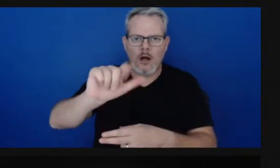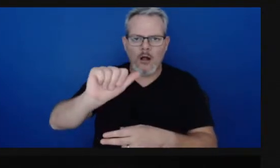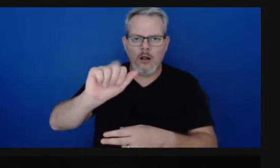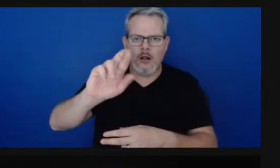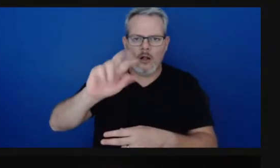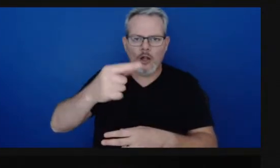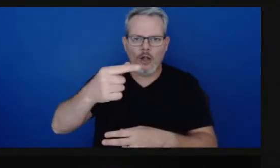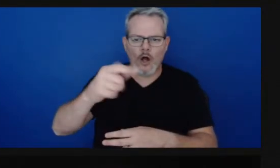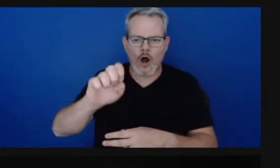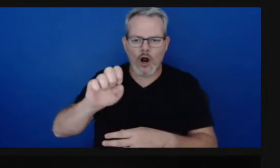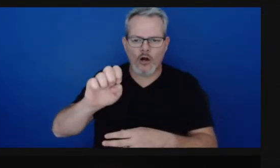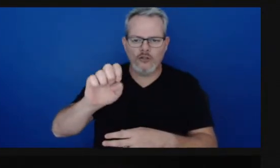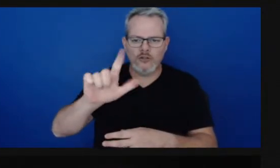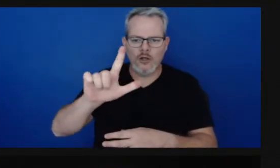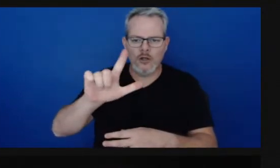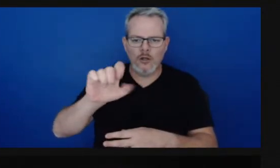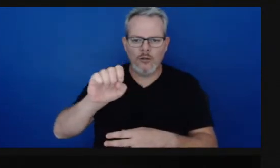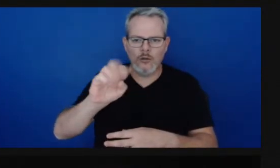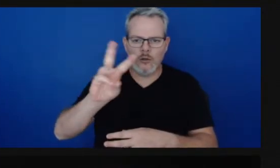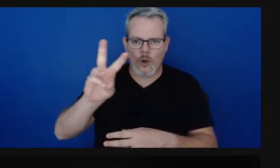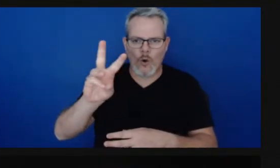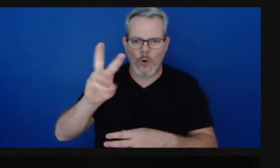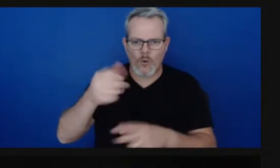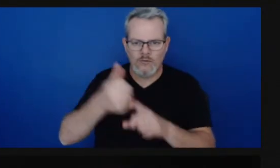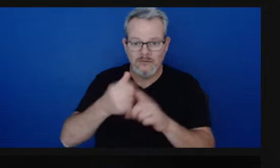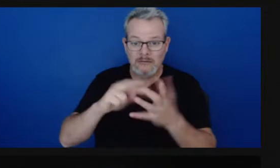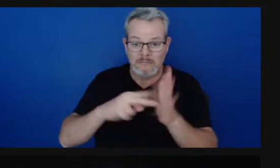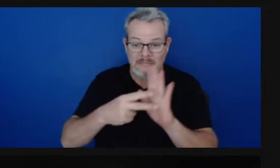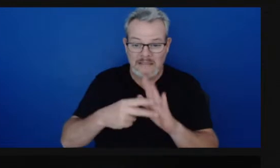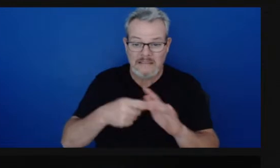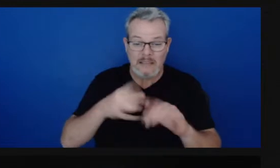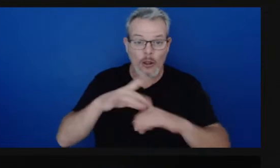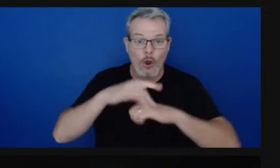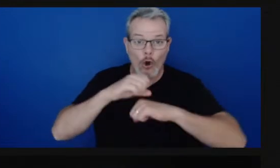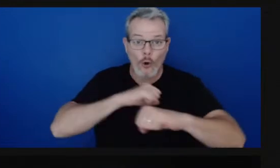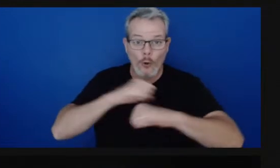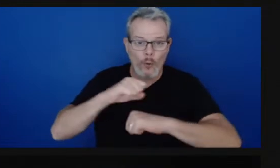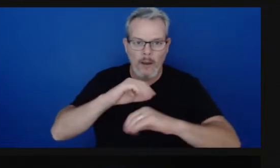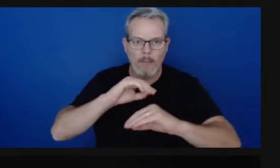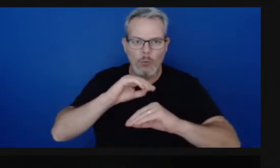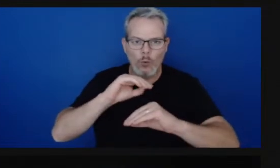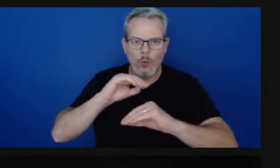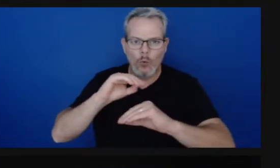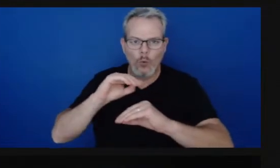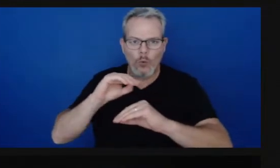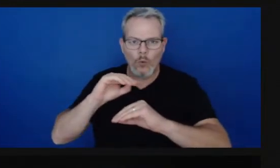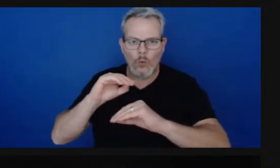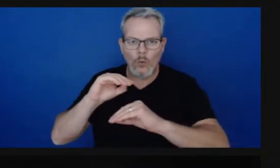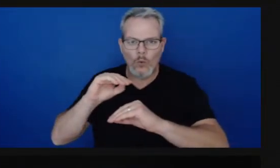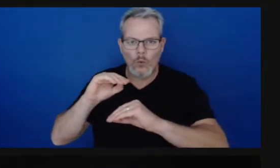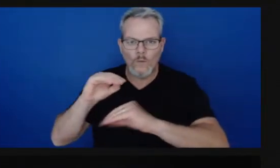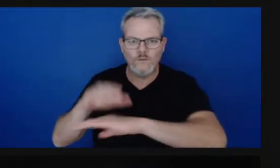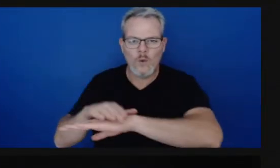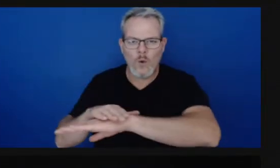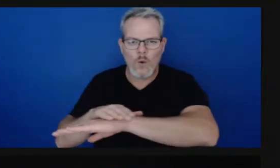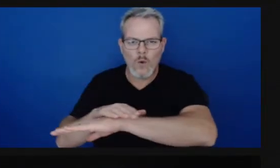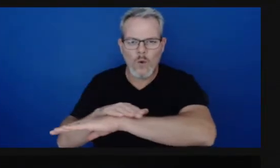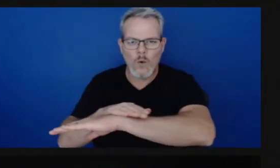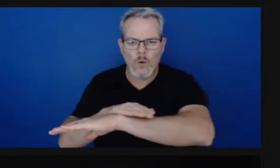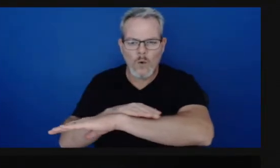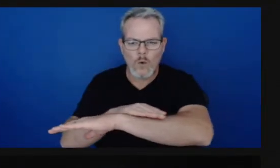provinces. These are areas where earthquake waves move slower. And that's how we see the inside of the Earth, is with earthquake